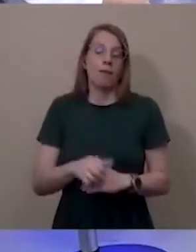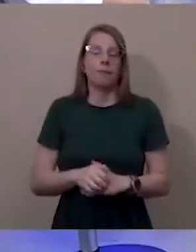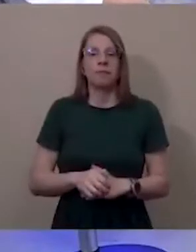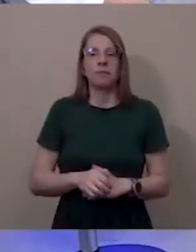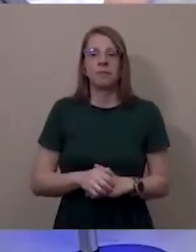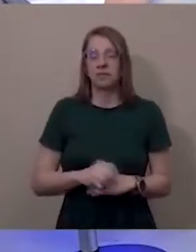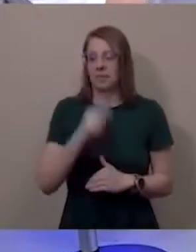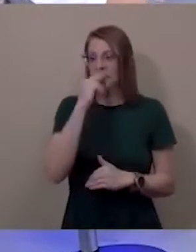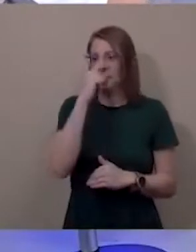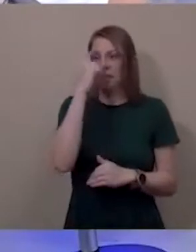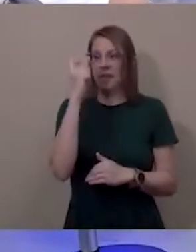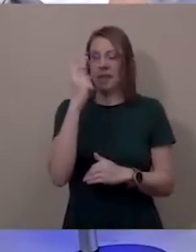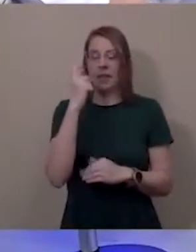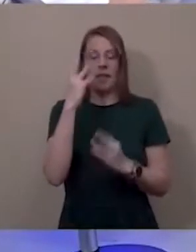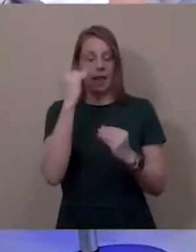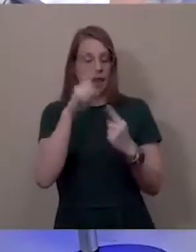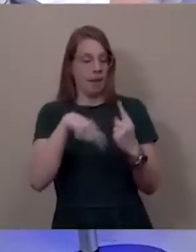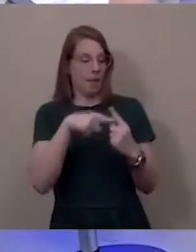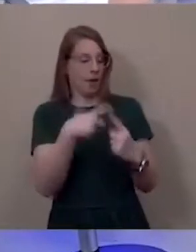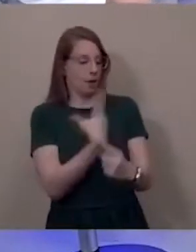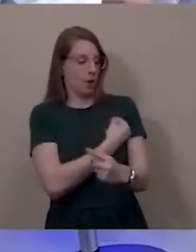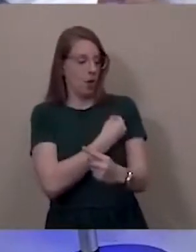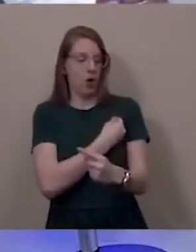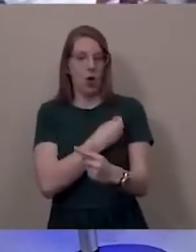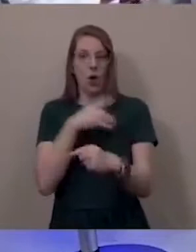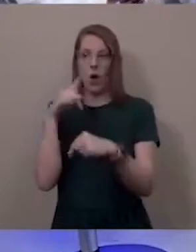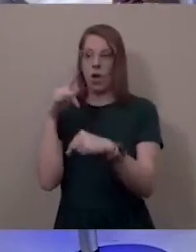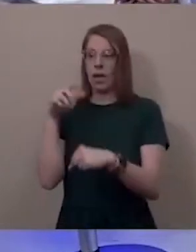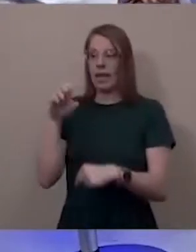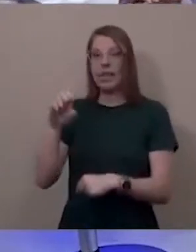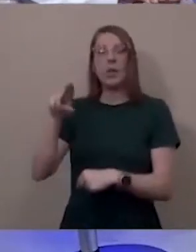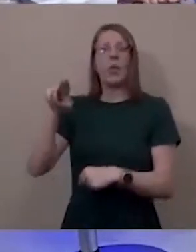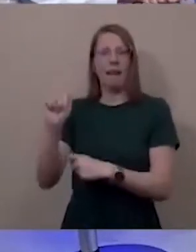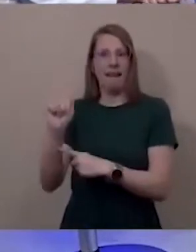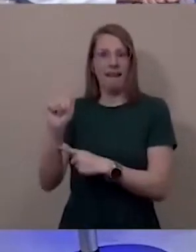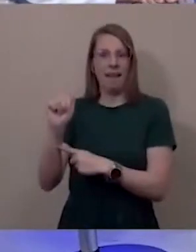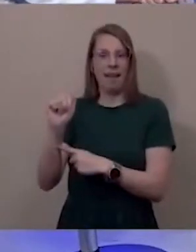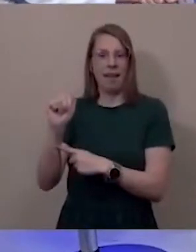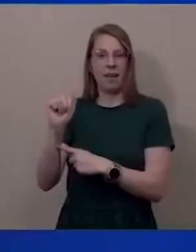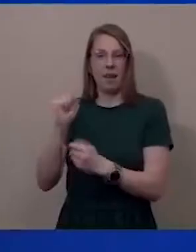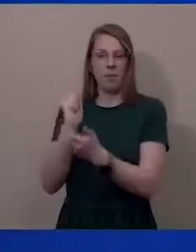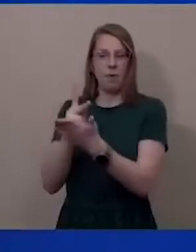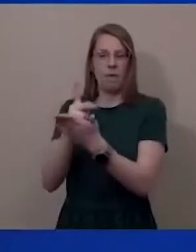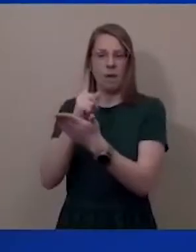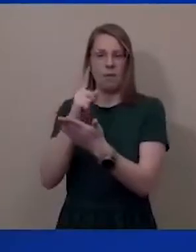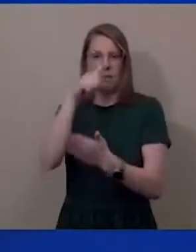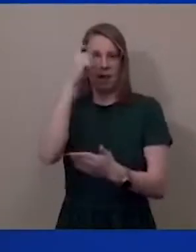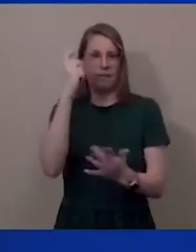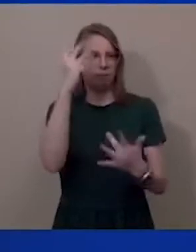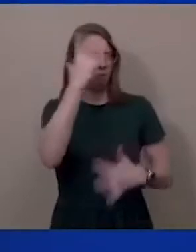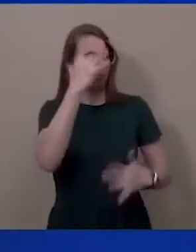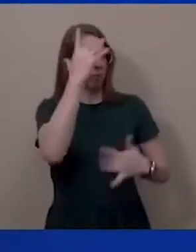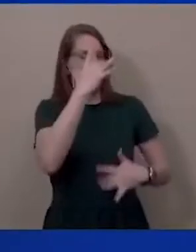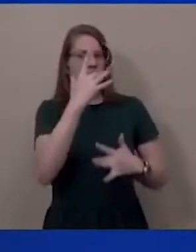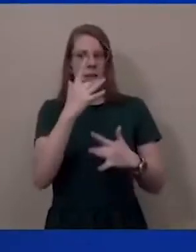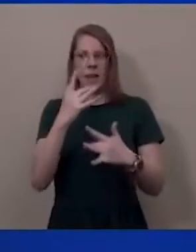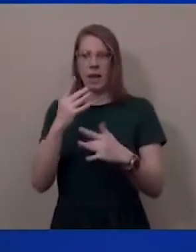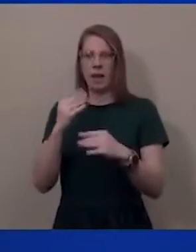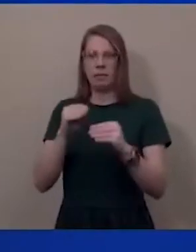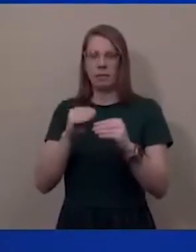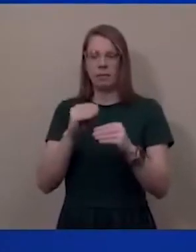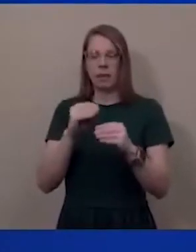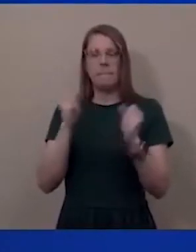think about the vaccination. We did early use authorization because we had this terribly deadly disease. Alzheimer affects thousands of people every